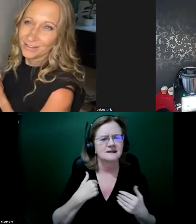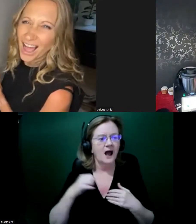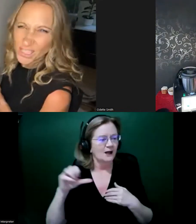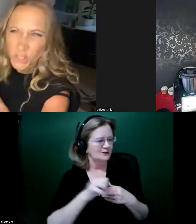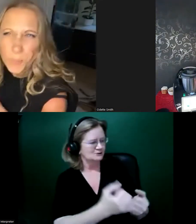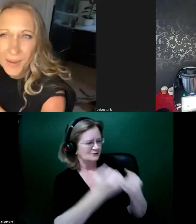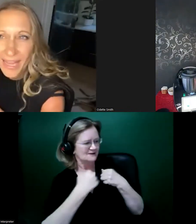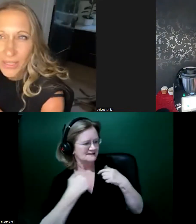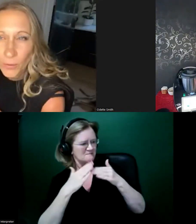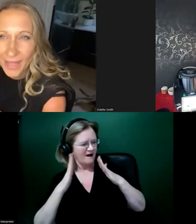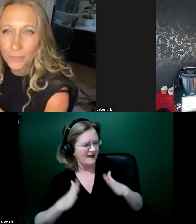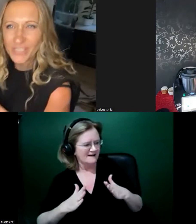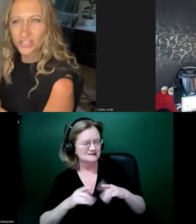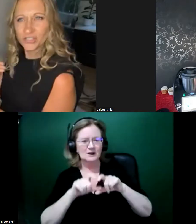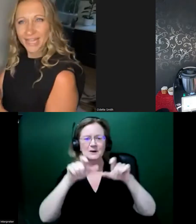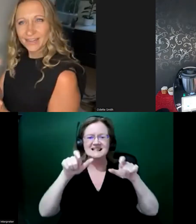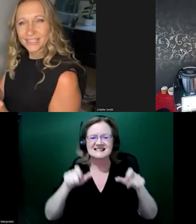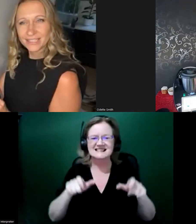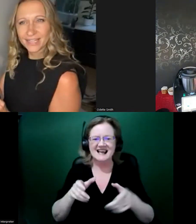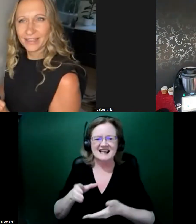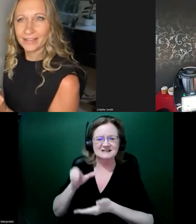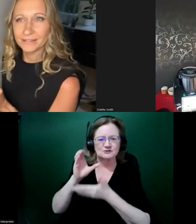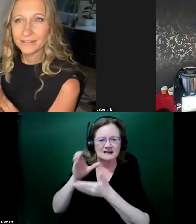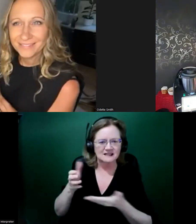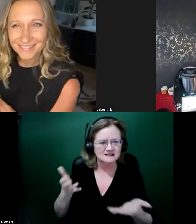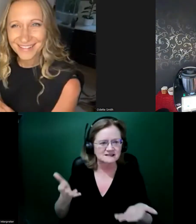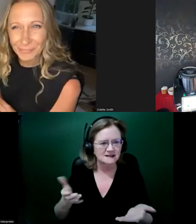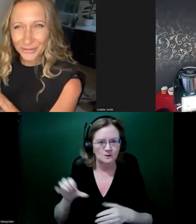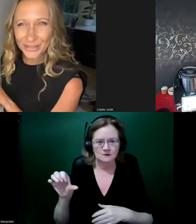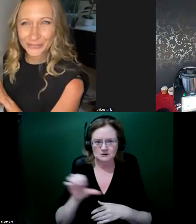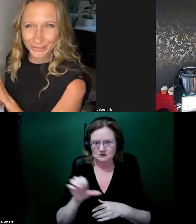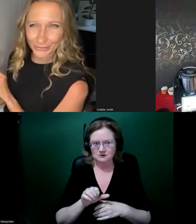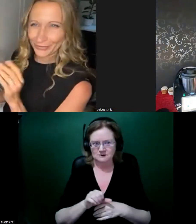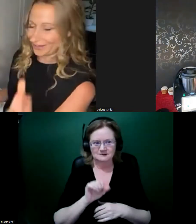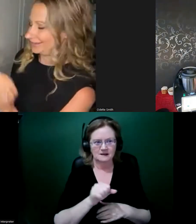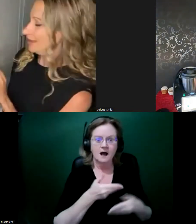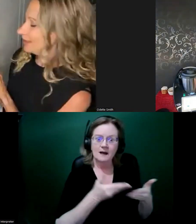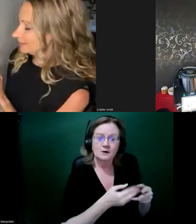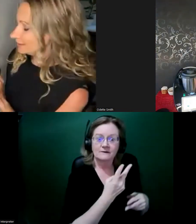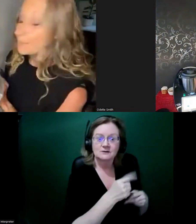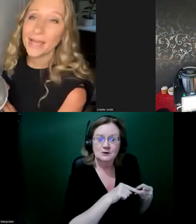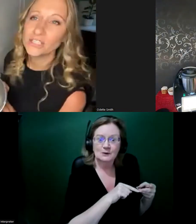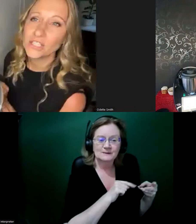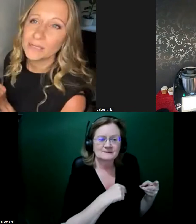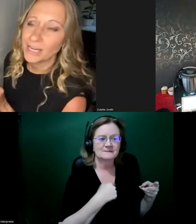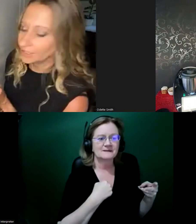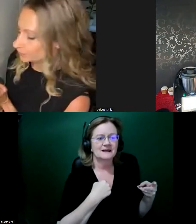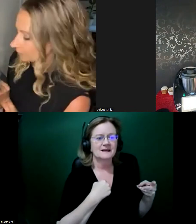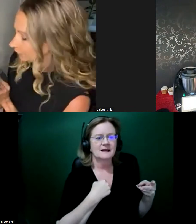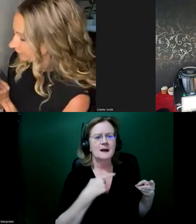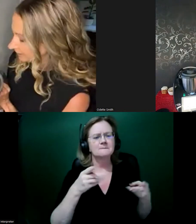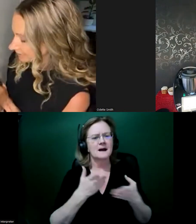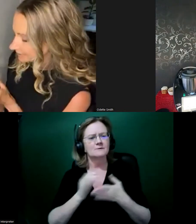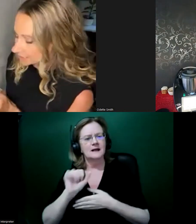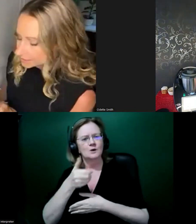house. We could have steak salad and margaritas. We should do date night together. I'm cooking for two. A cherry margarita would